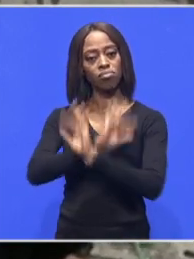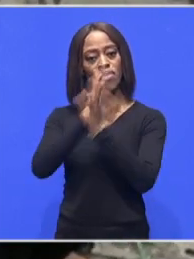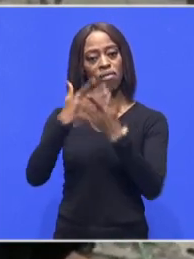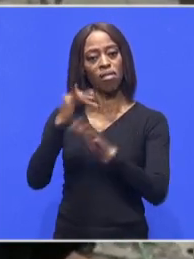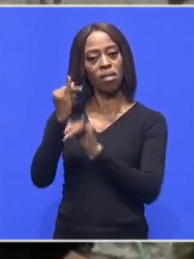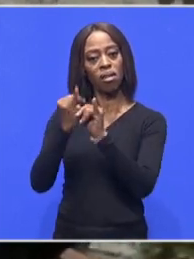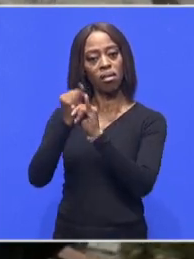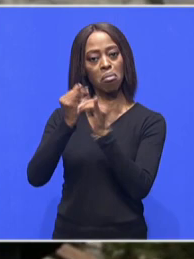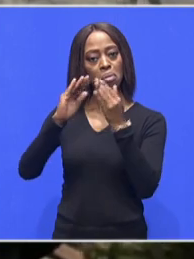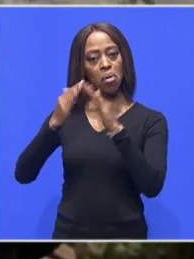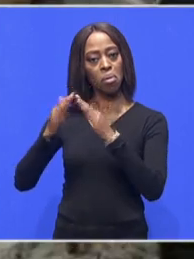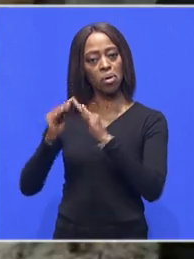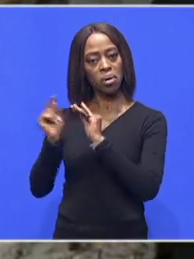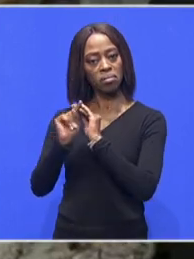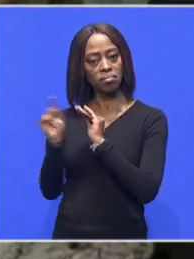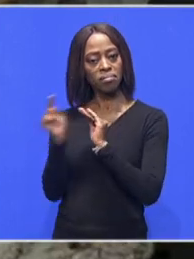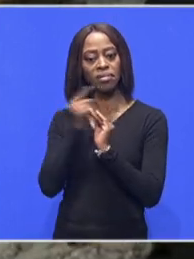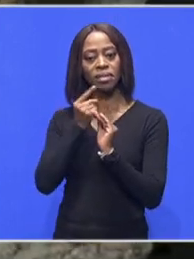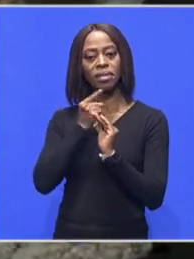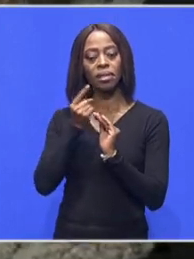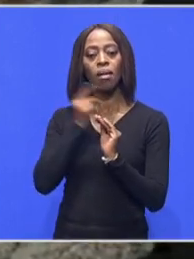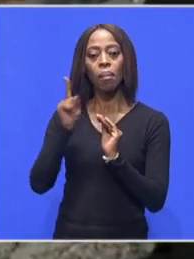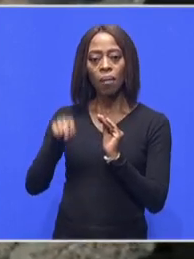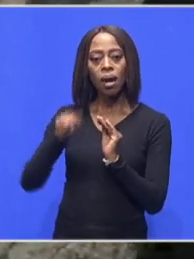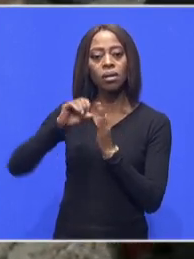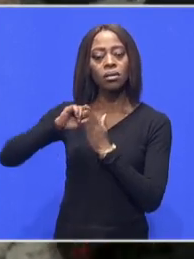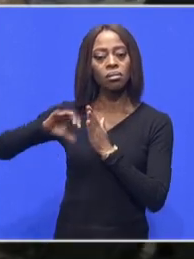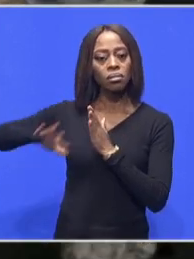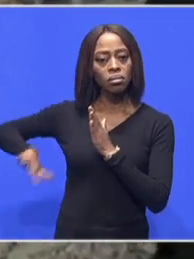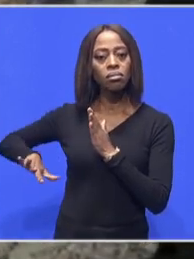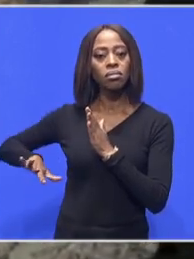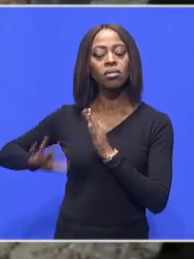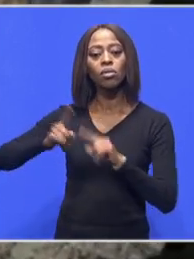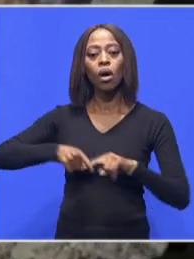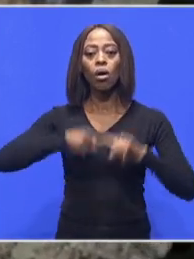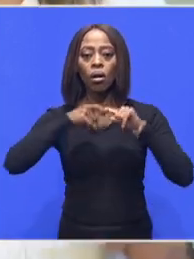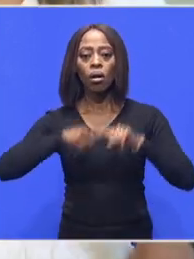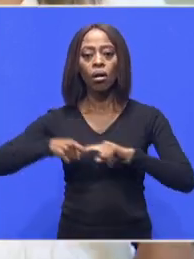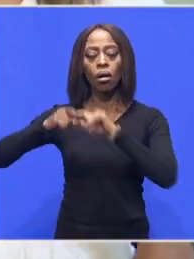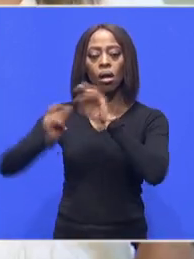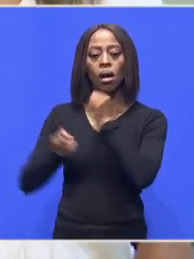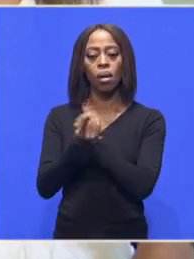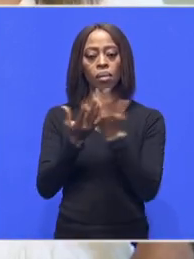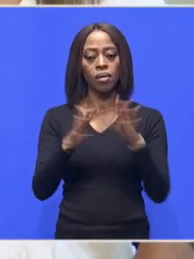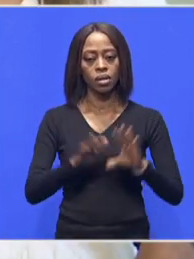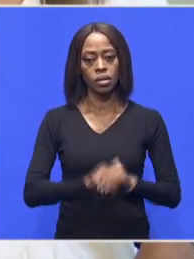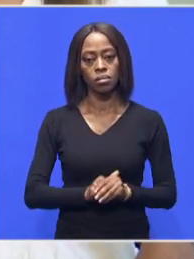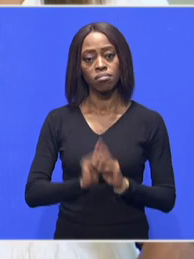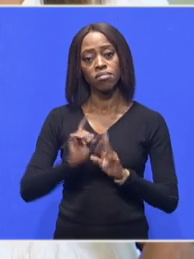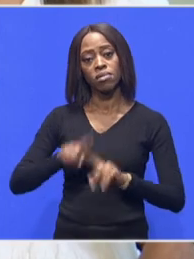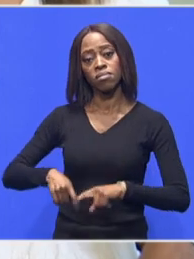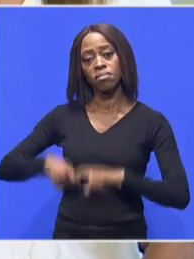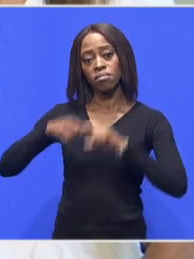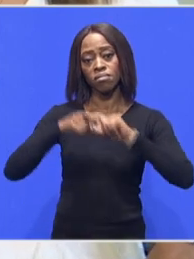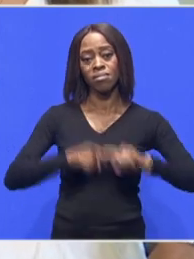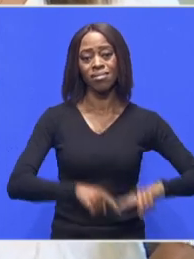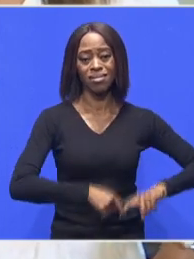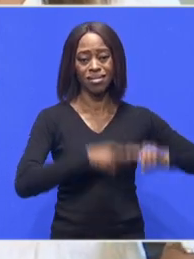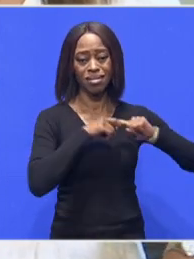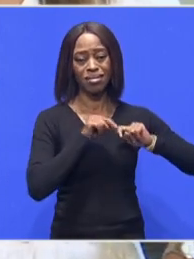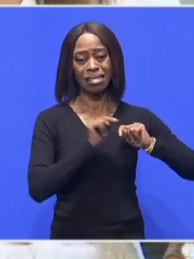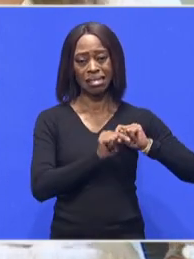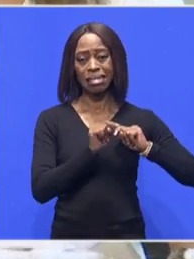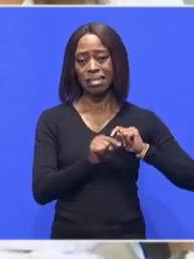international community to set aside the coercive sanctions. The sanctions